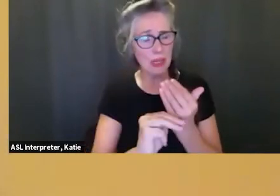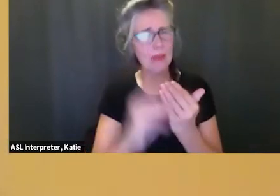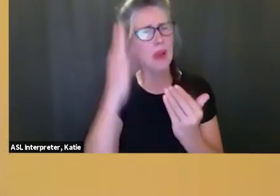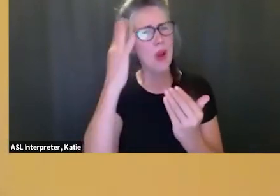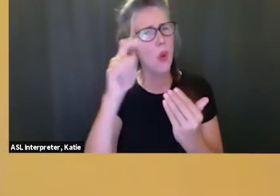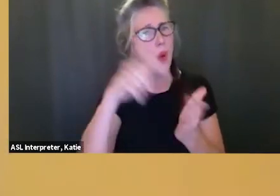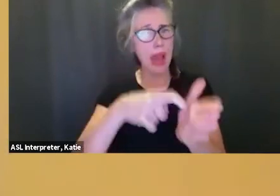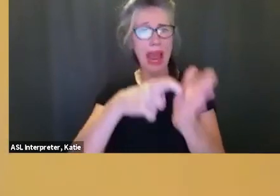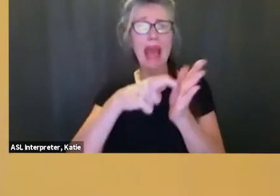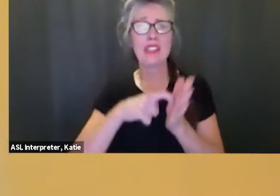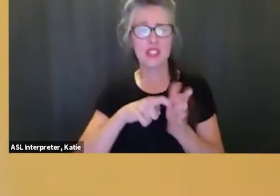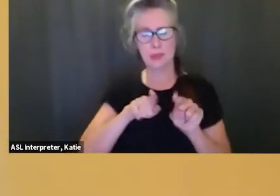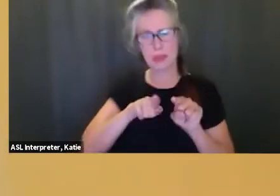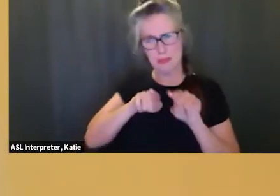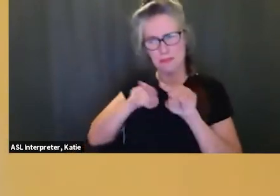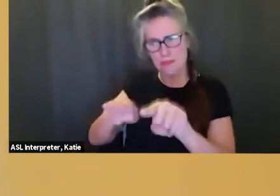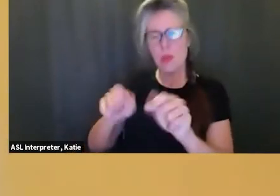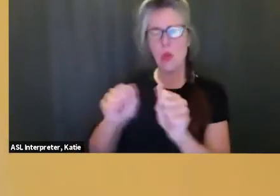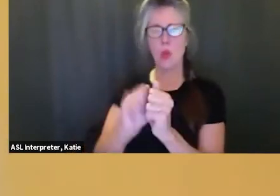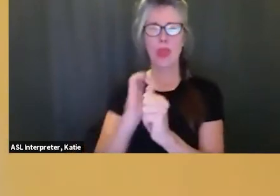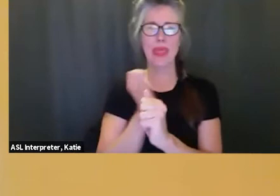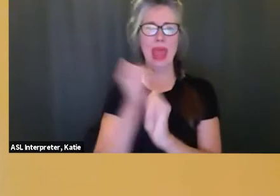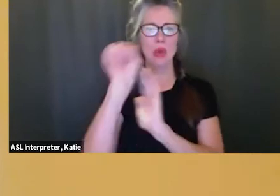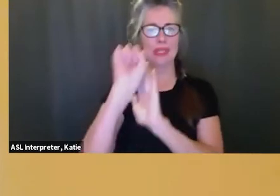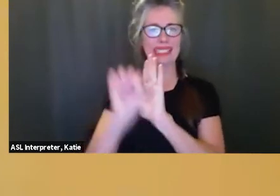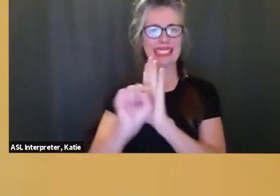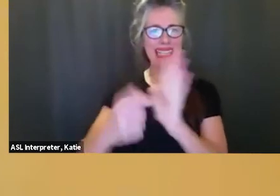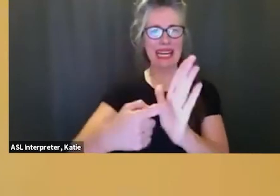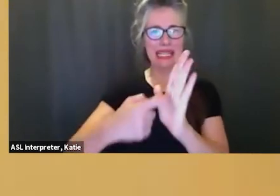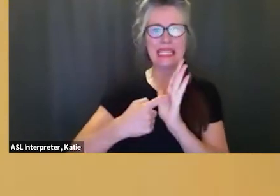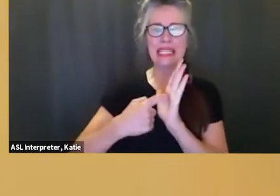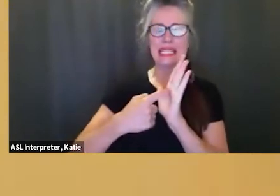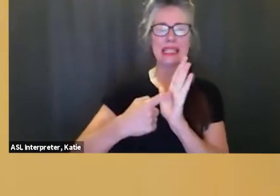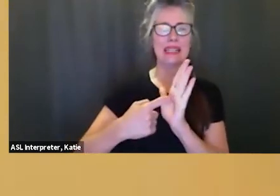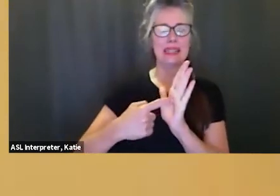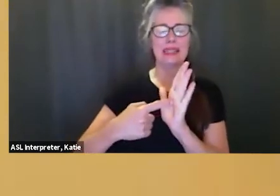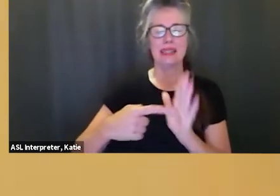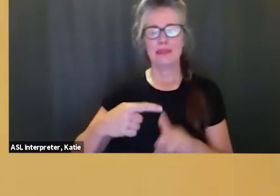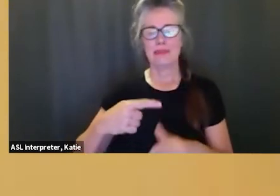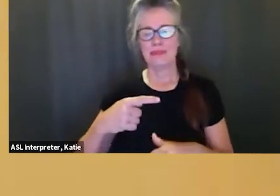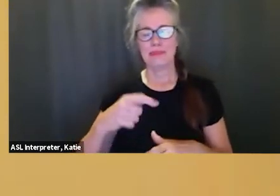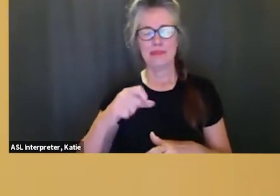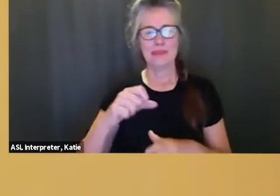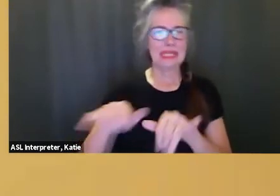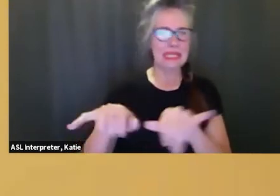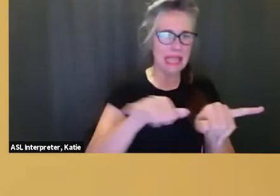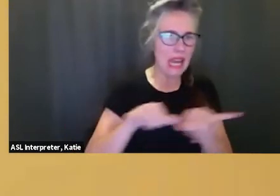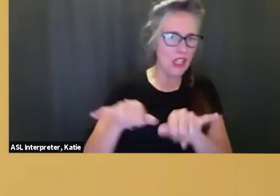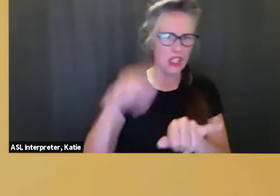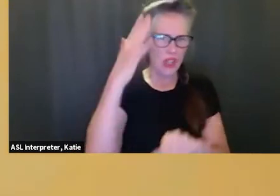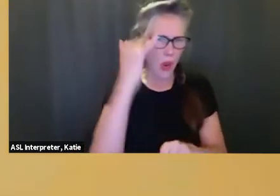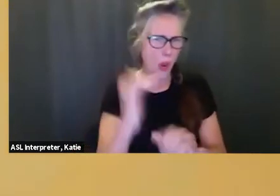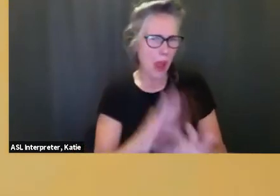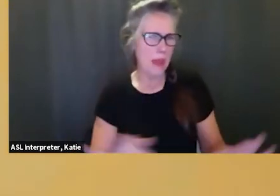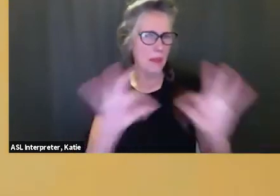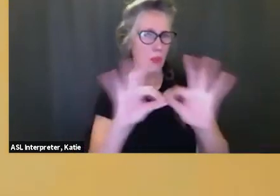has to be aligned to our standards, and why for our community is this